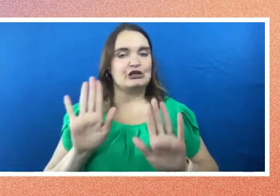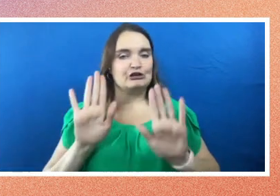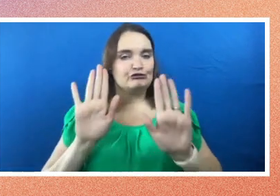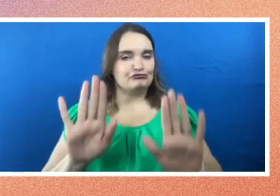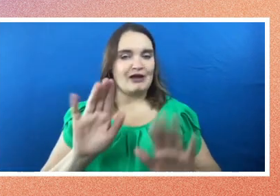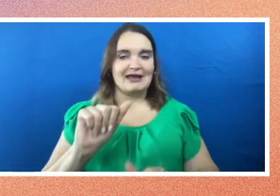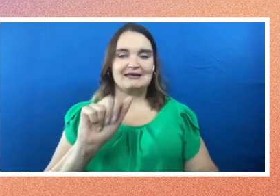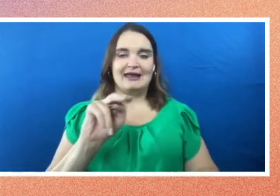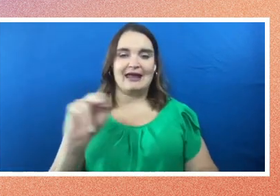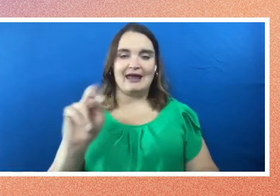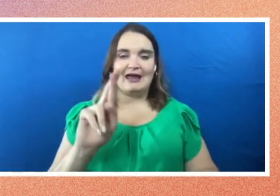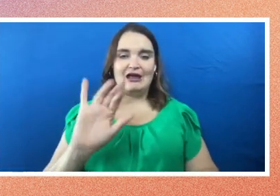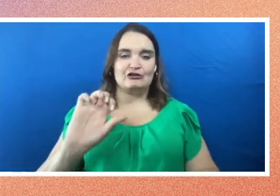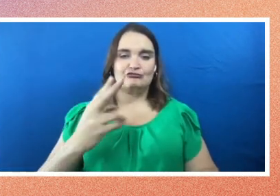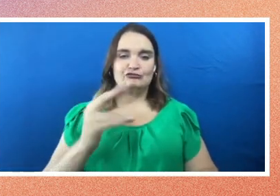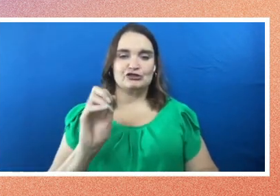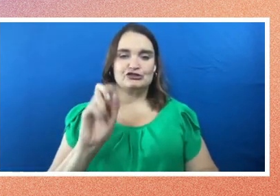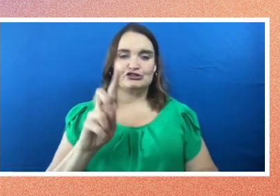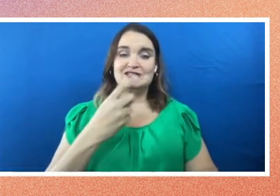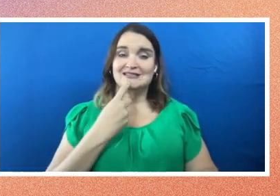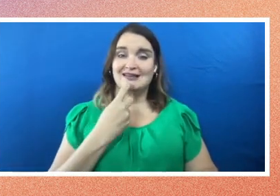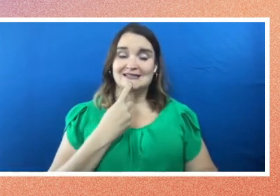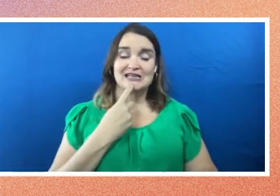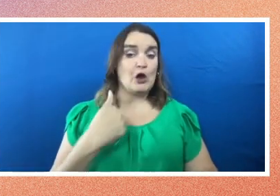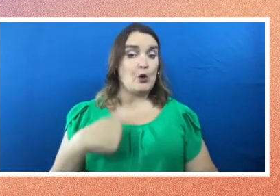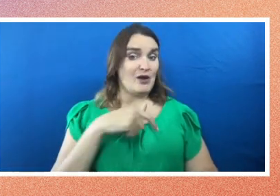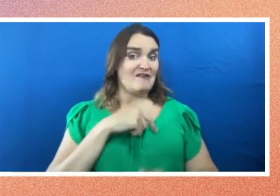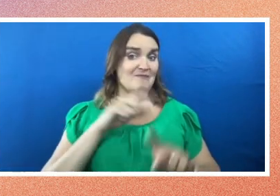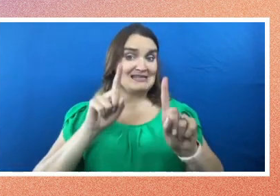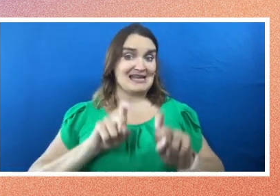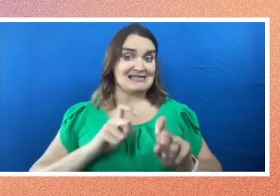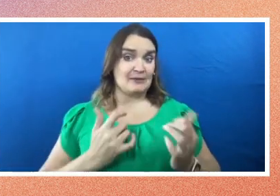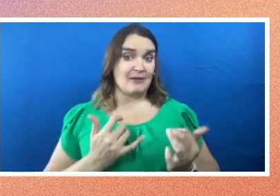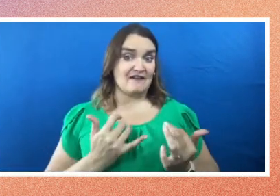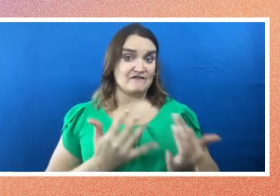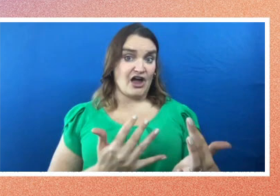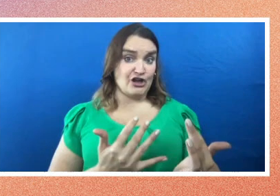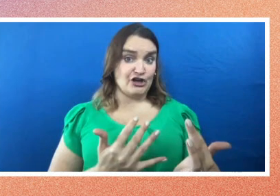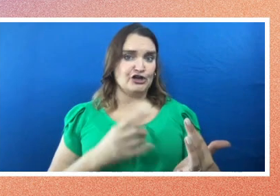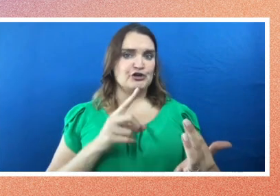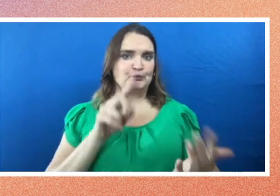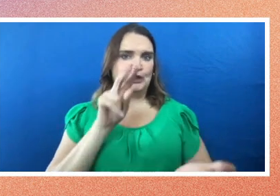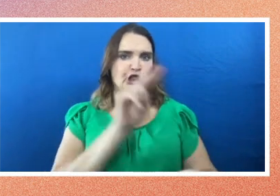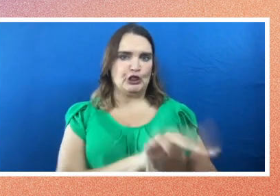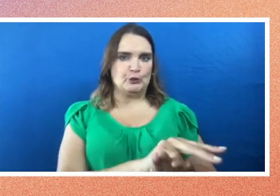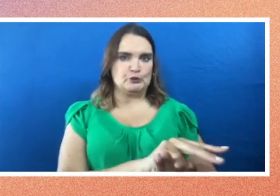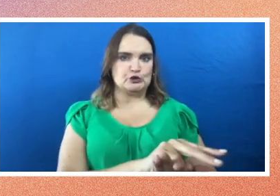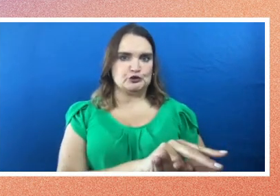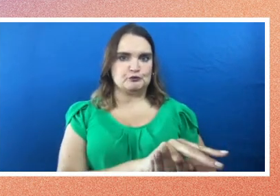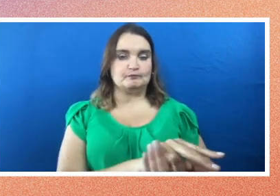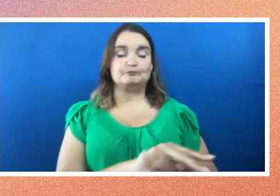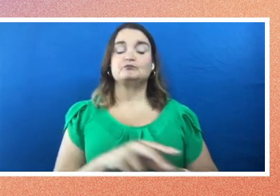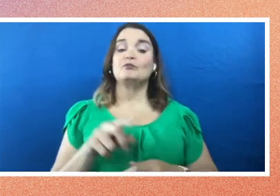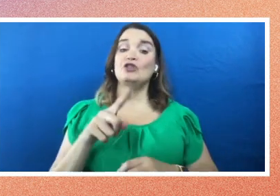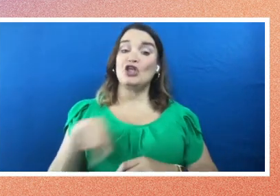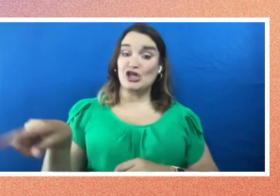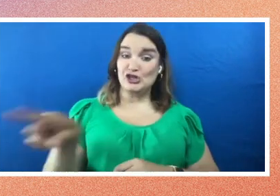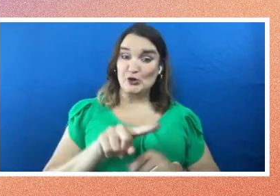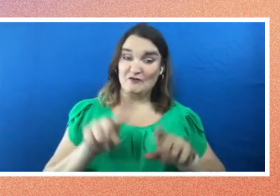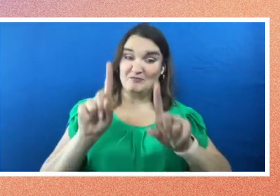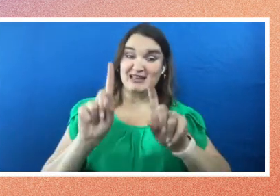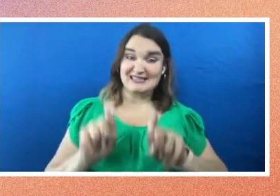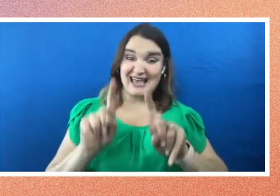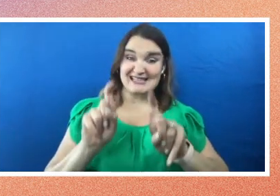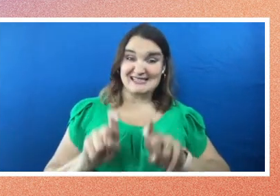been tested by fire and the fire lost. You've been tested by fire and